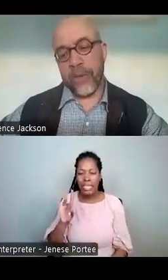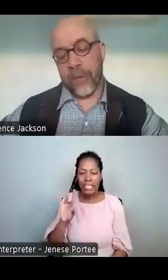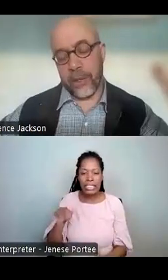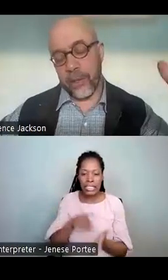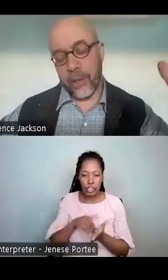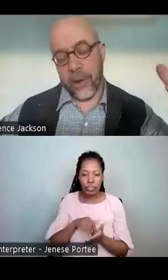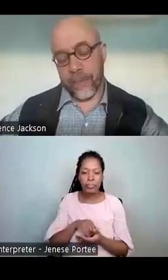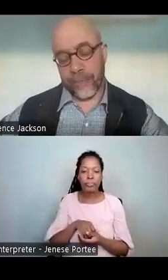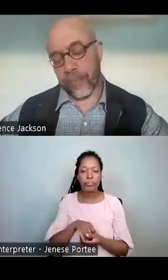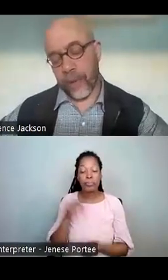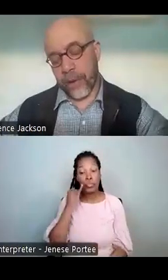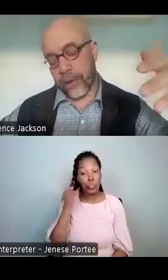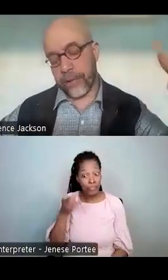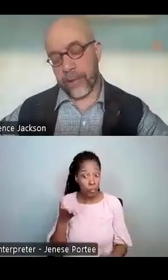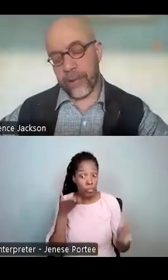of on the